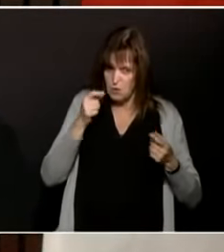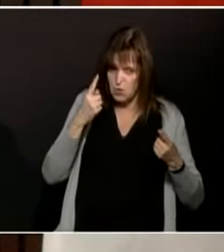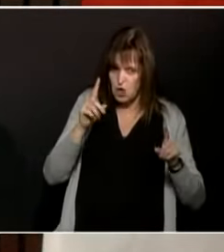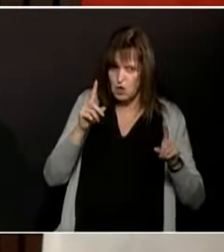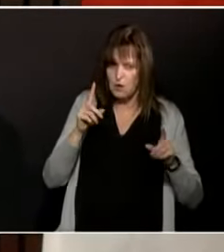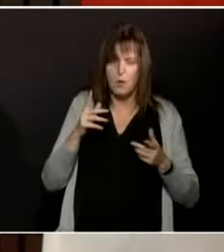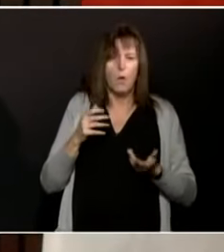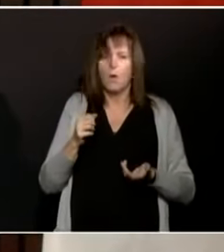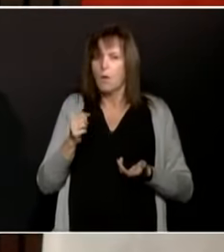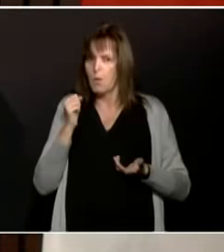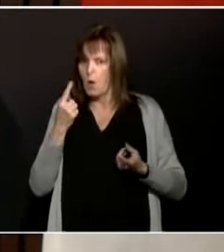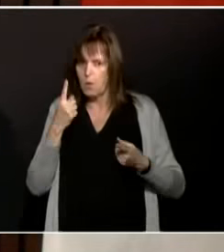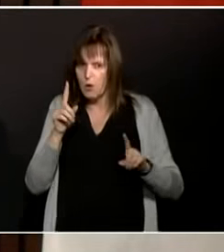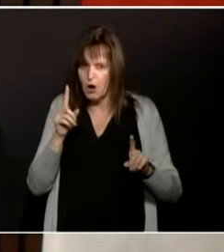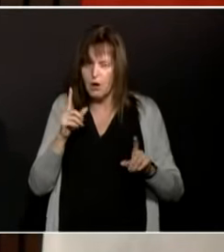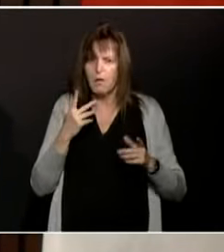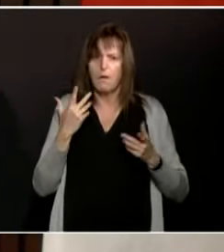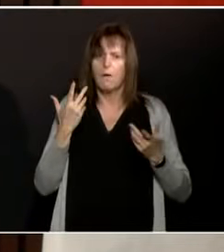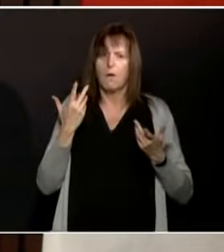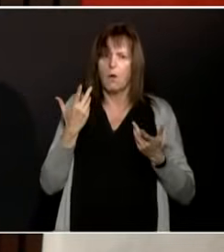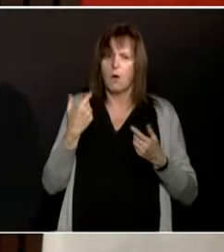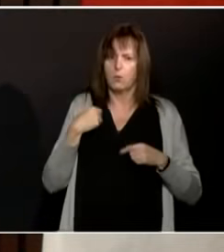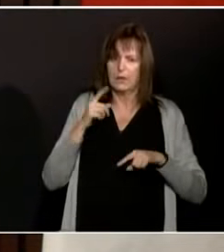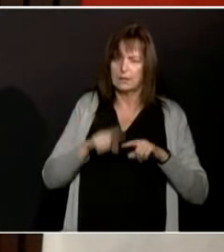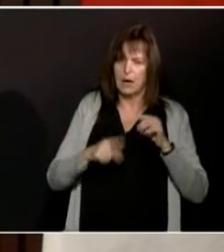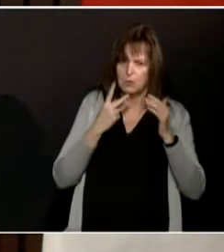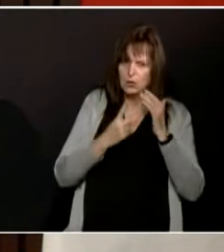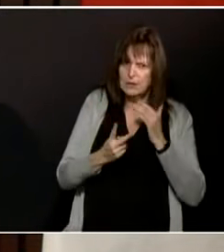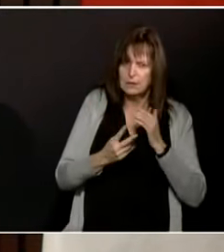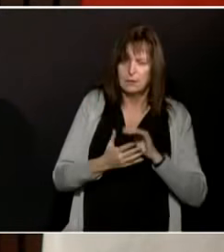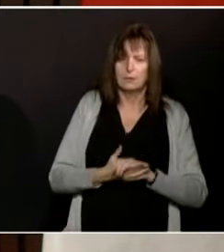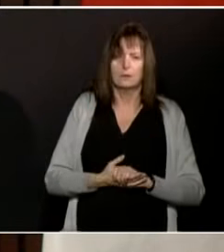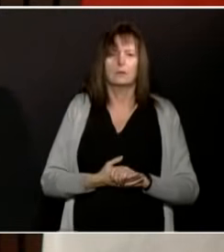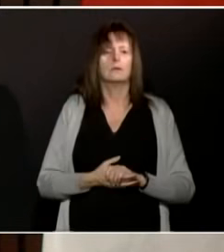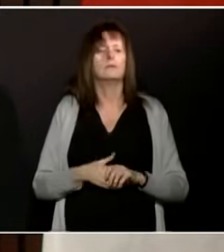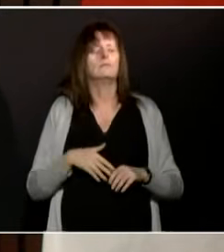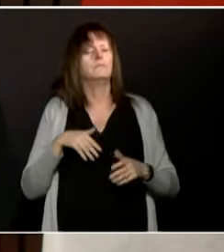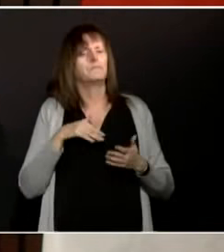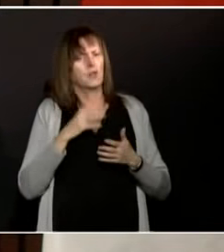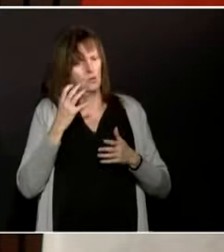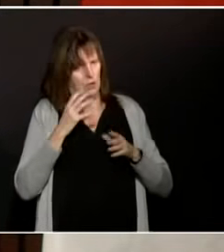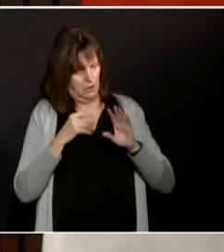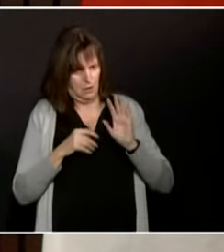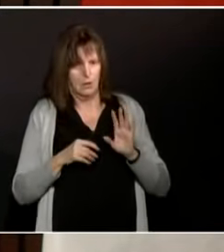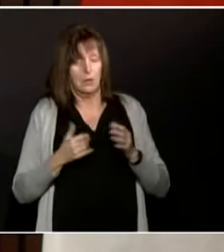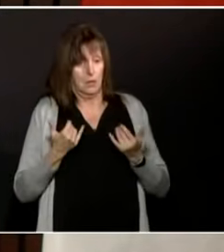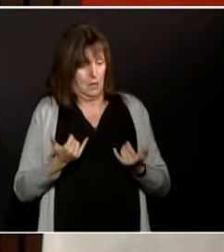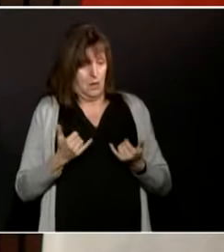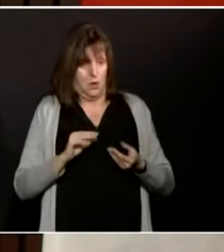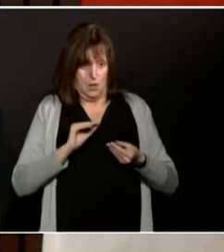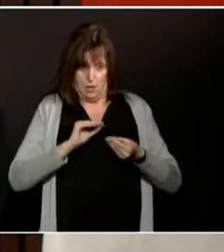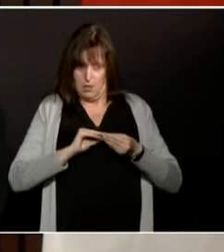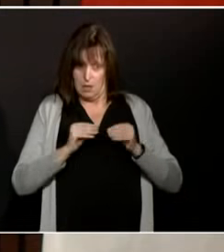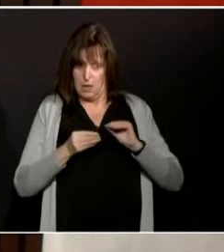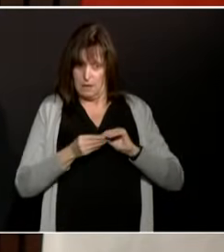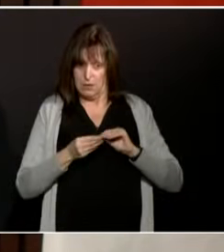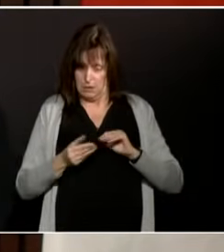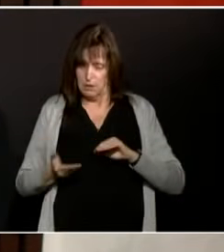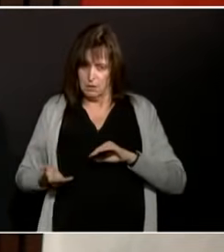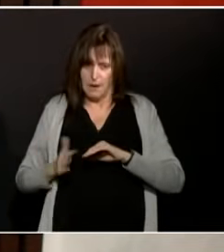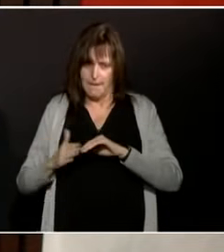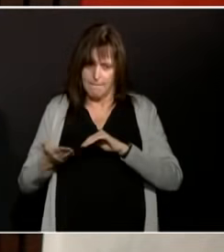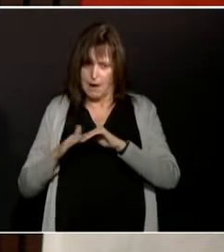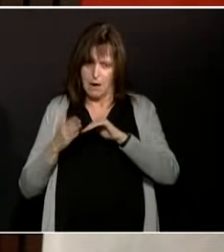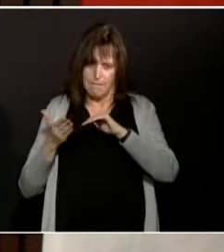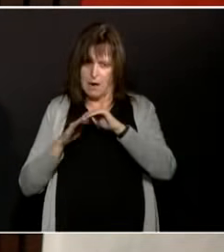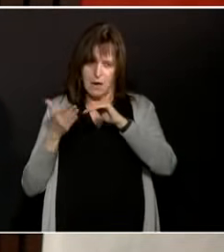I think the rate of growth at this point is so significant that it would be a hard thing to wait this out and see whether or not they had more effect